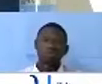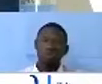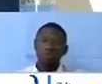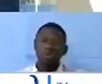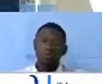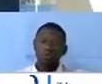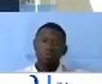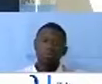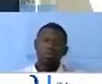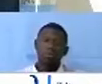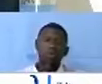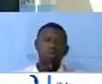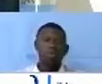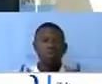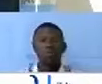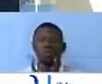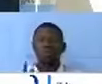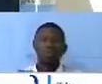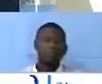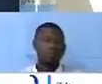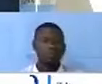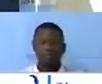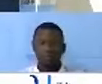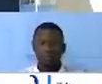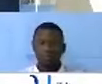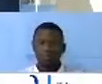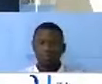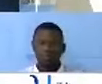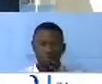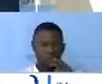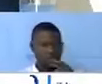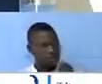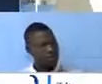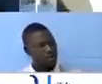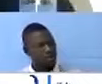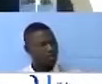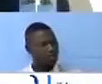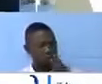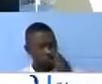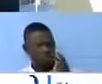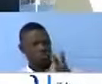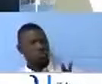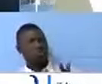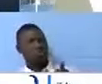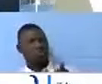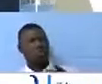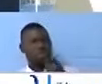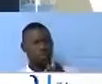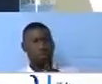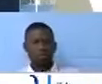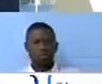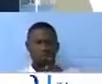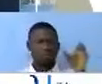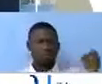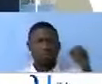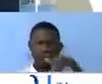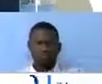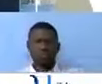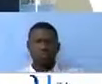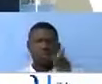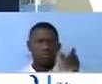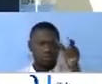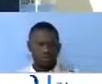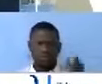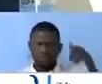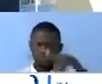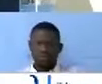encounters with these people which would warrant them to just look at you and say we incriminate this person. Té amul dara lo